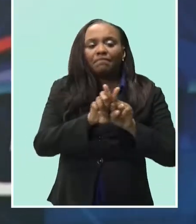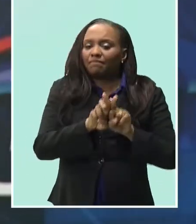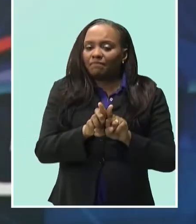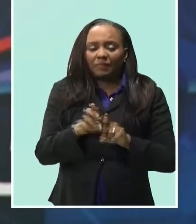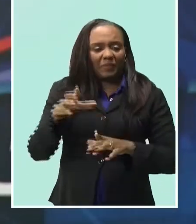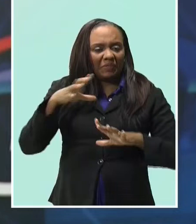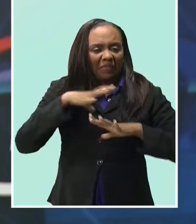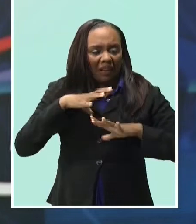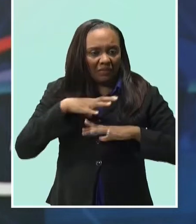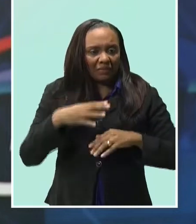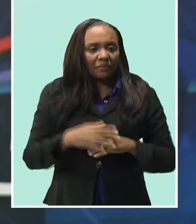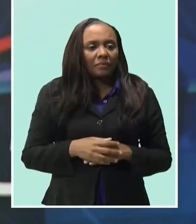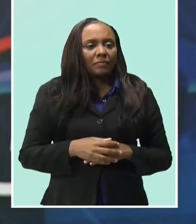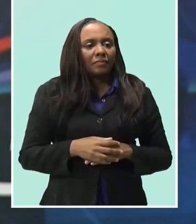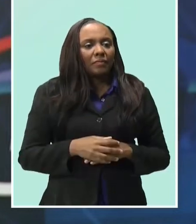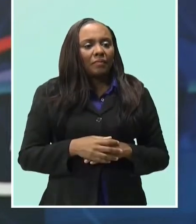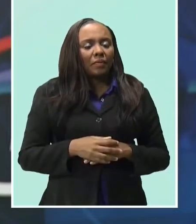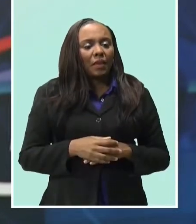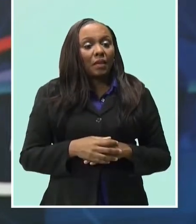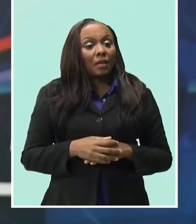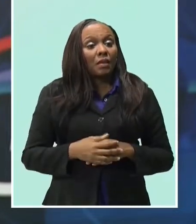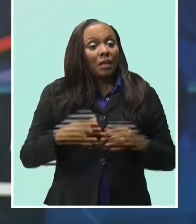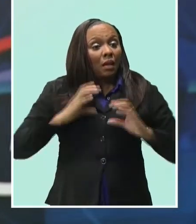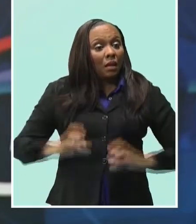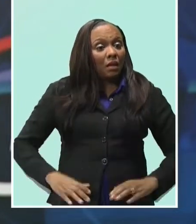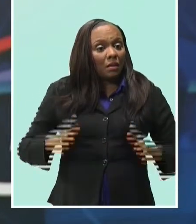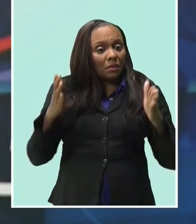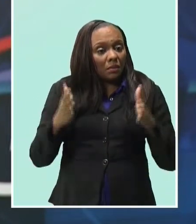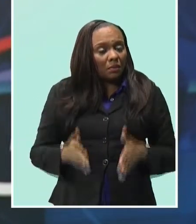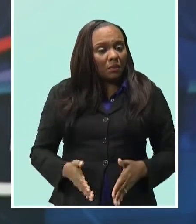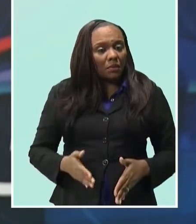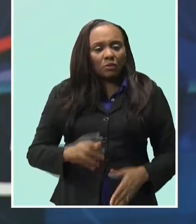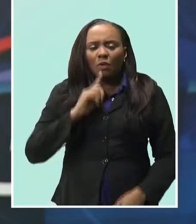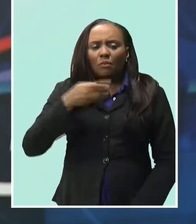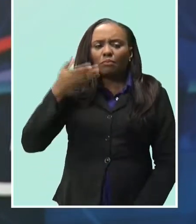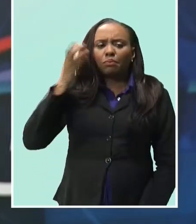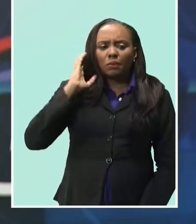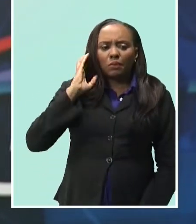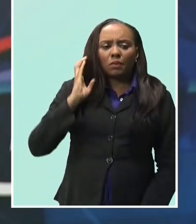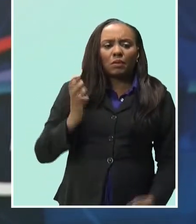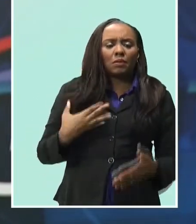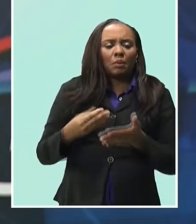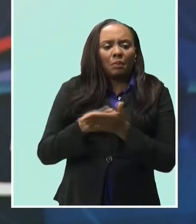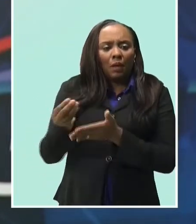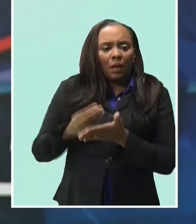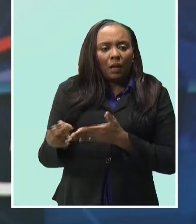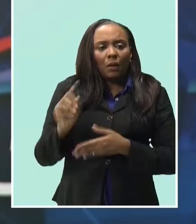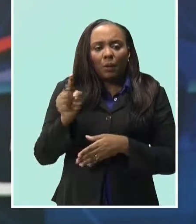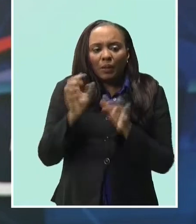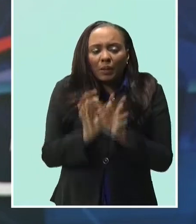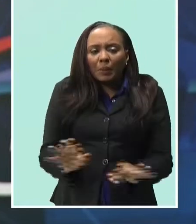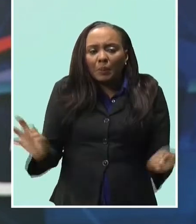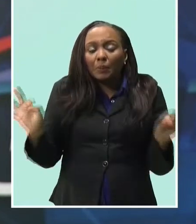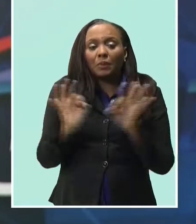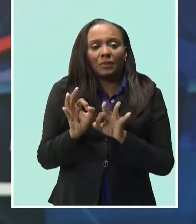on current shopping trends, Mrs. Edwards revealed customers have been heeding the message to purchase essential items at this